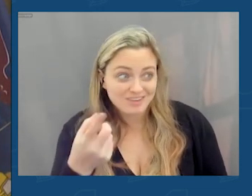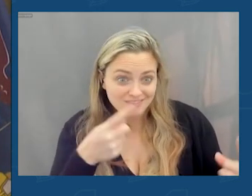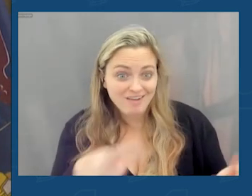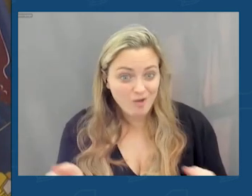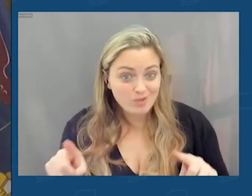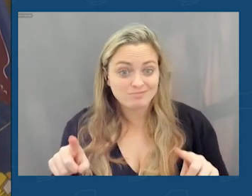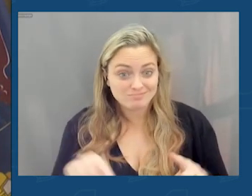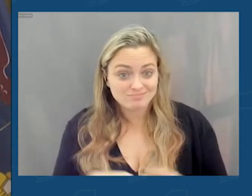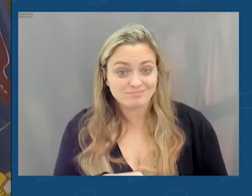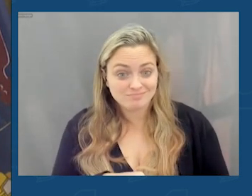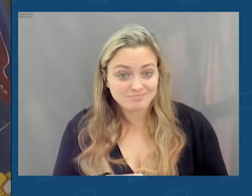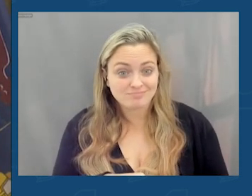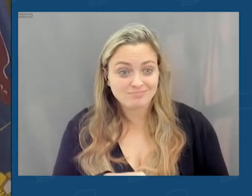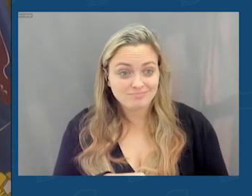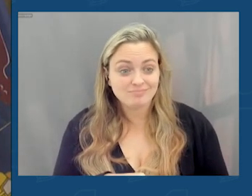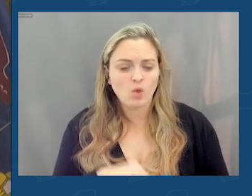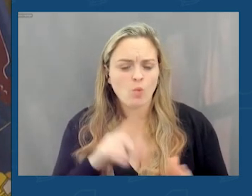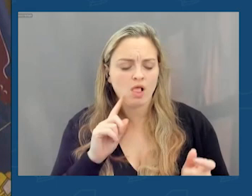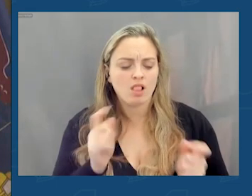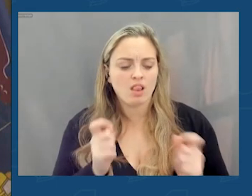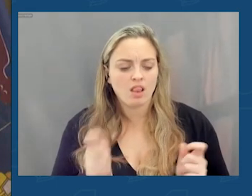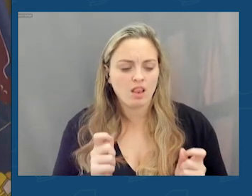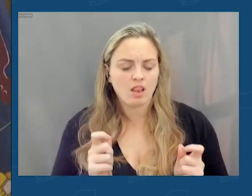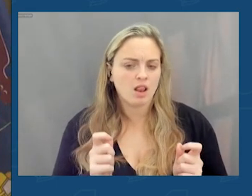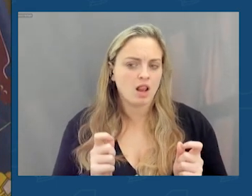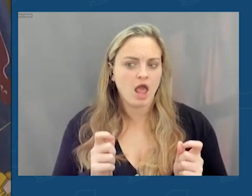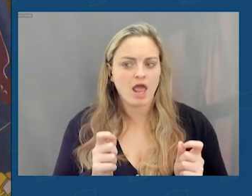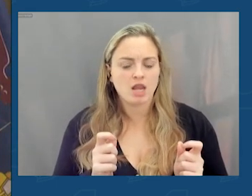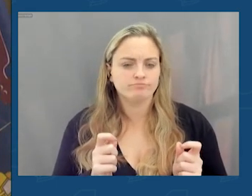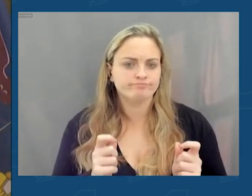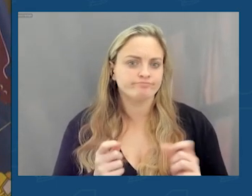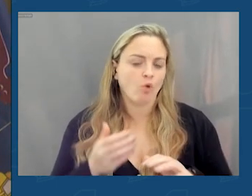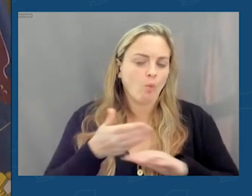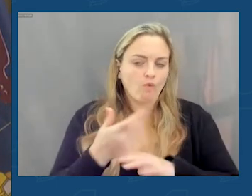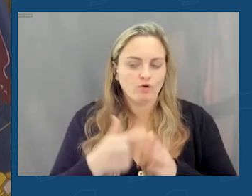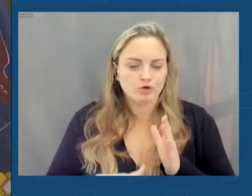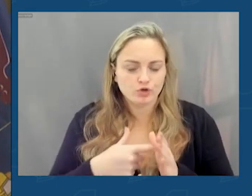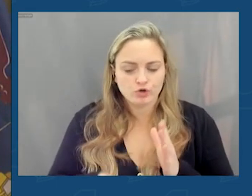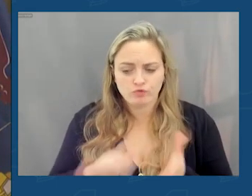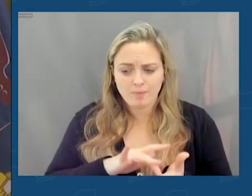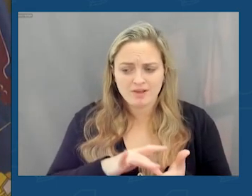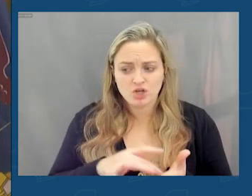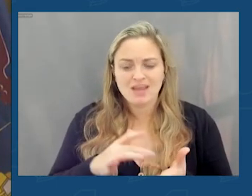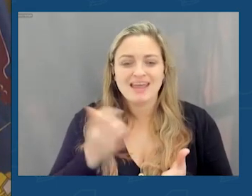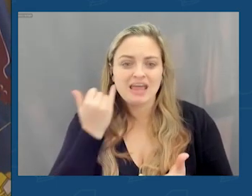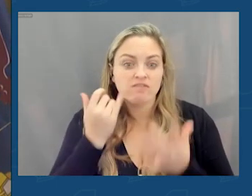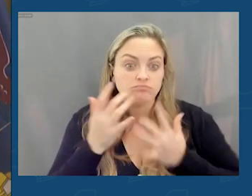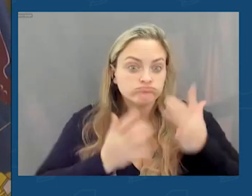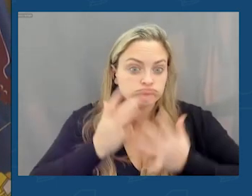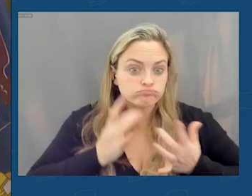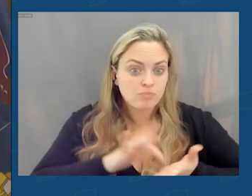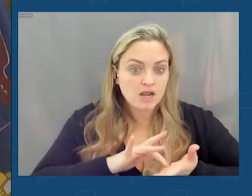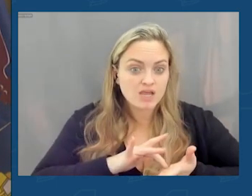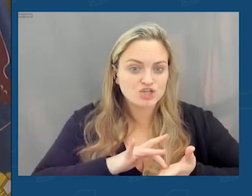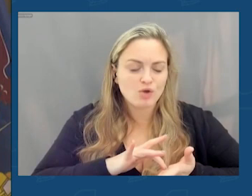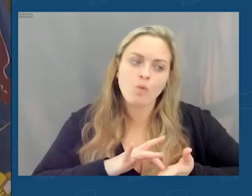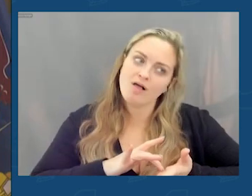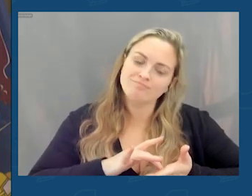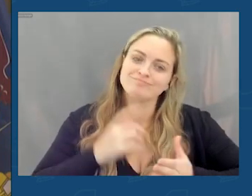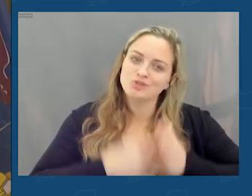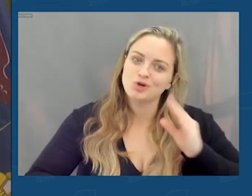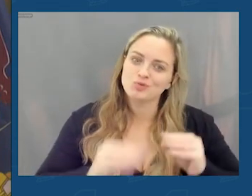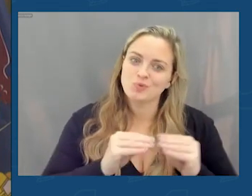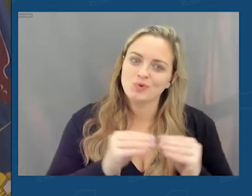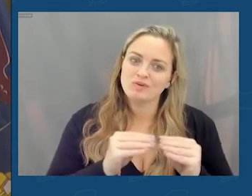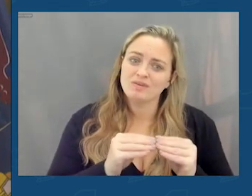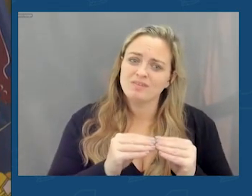do. And they'll manipulate and overcharge customers for medicine, especially when there's a shortage. That's about as low as it